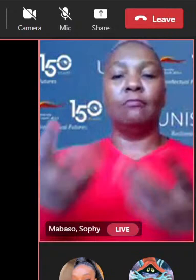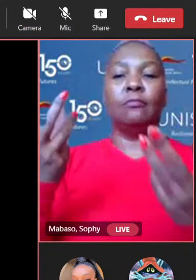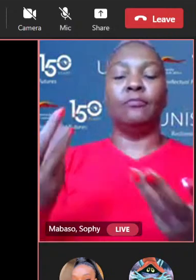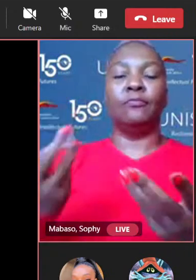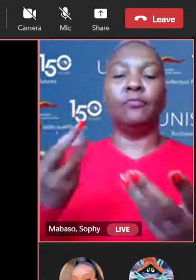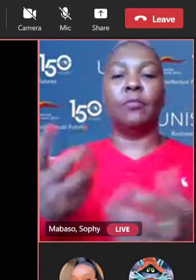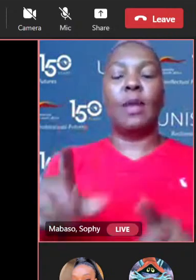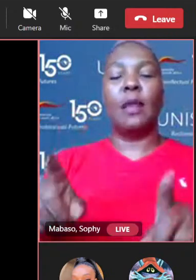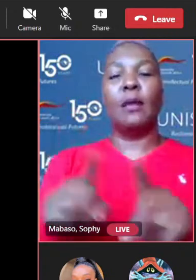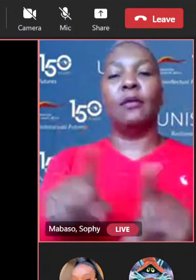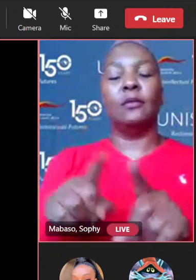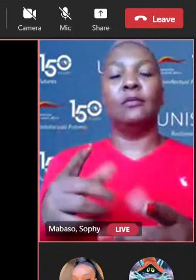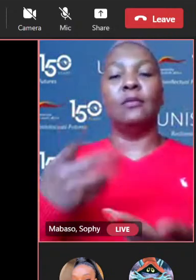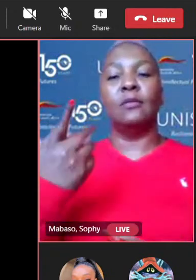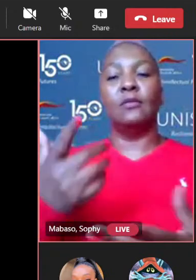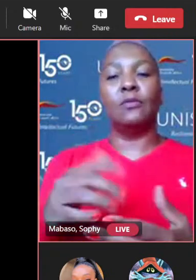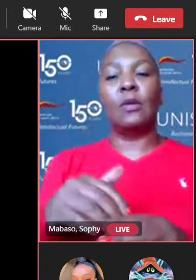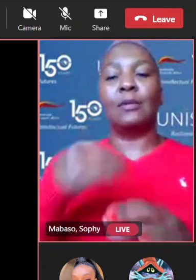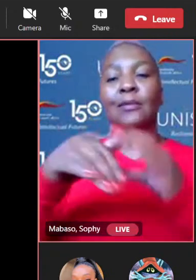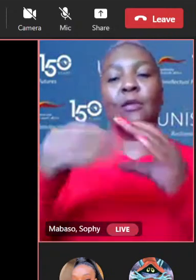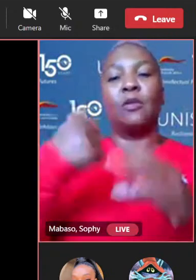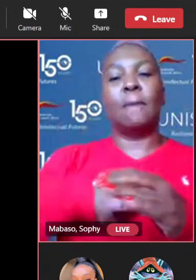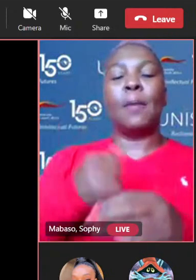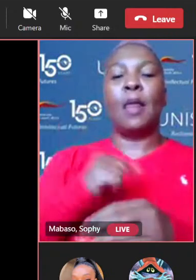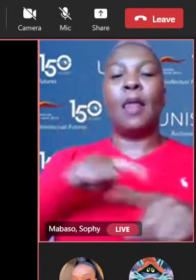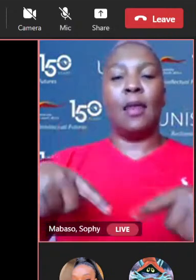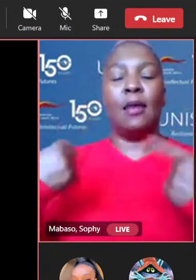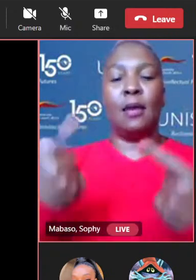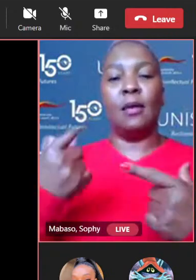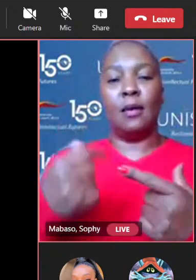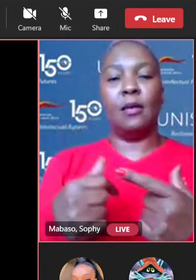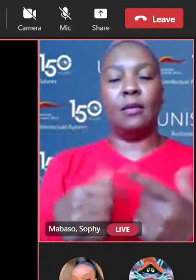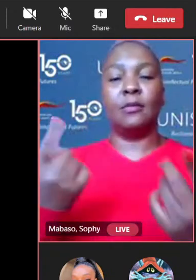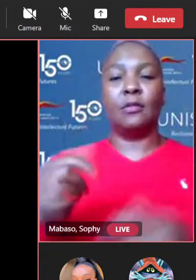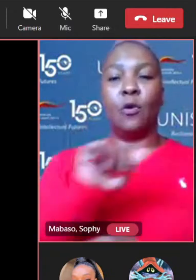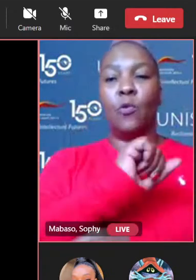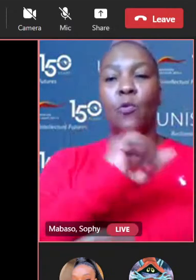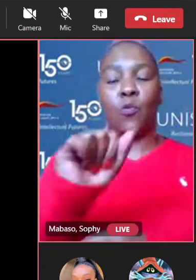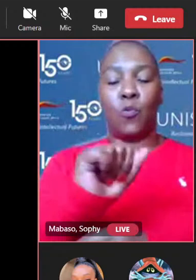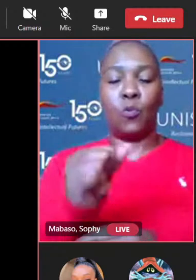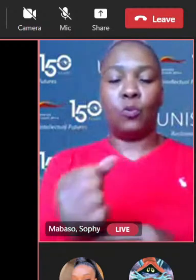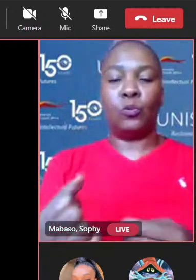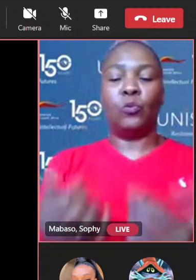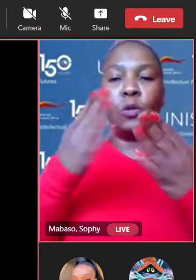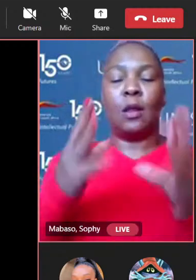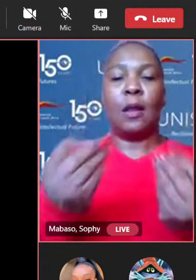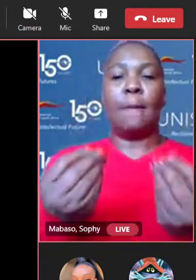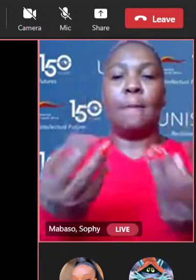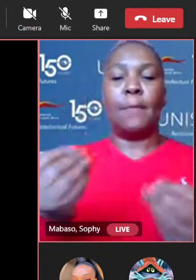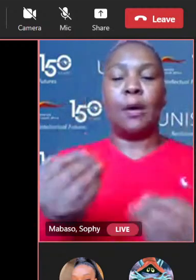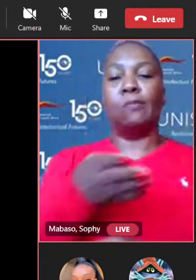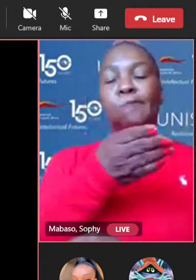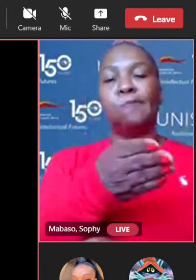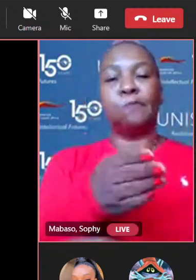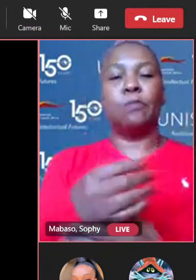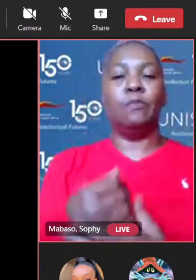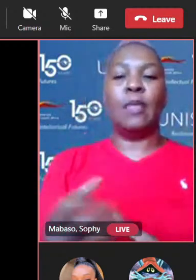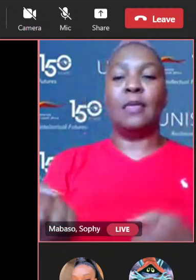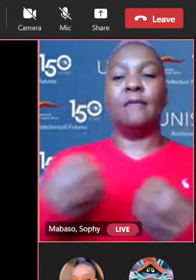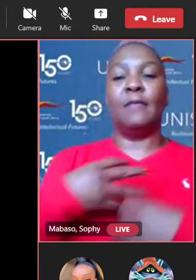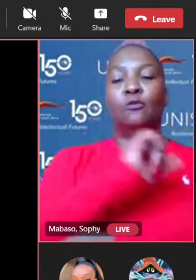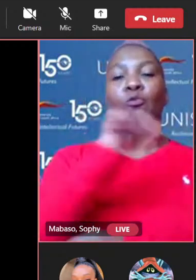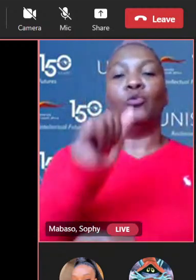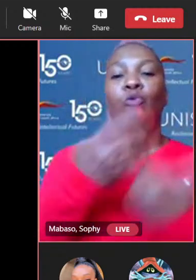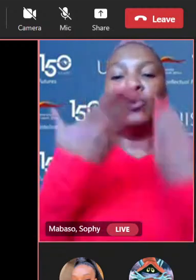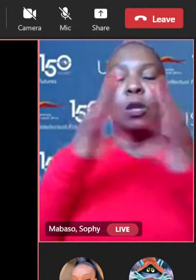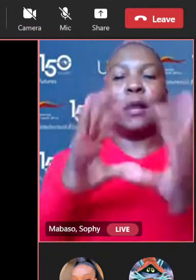you're sending us with your My Life account, your student number is registered there. Give us your student number, give us